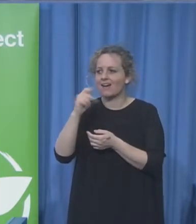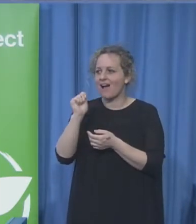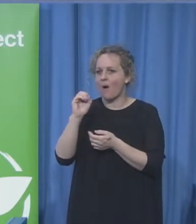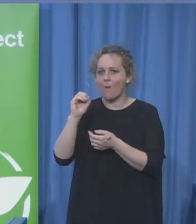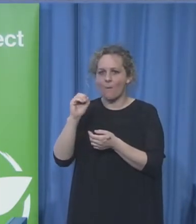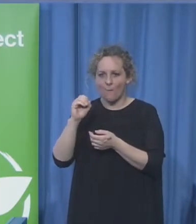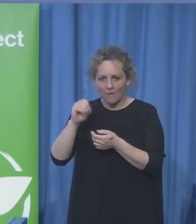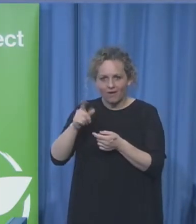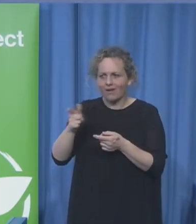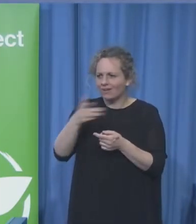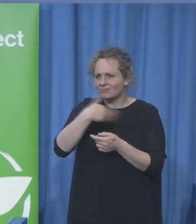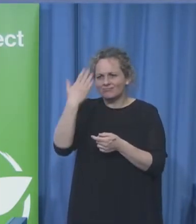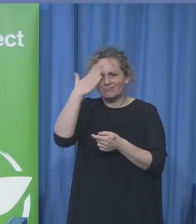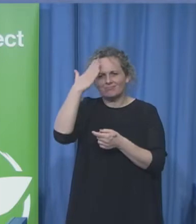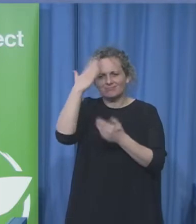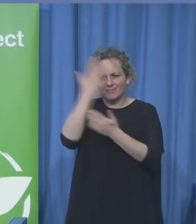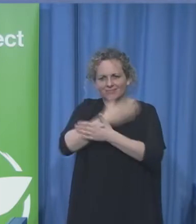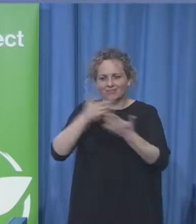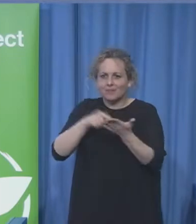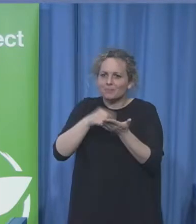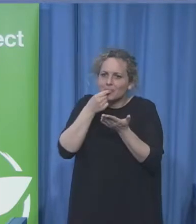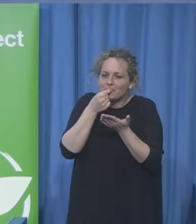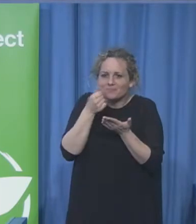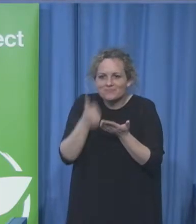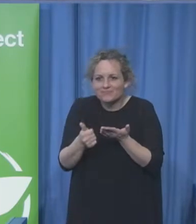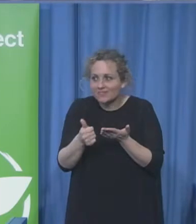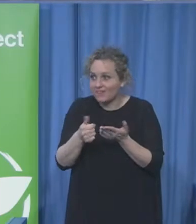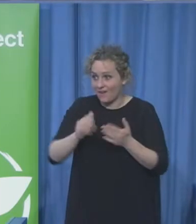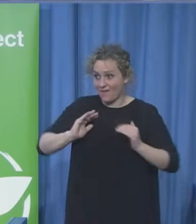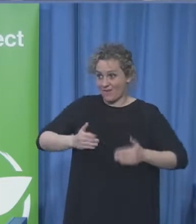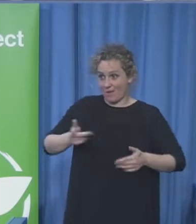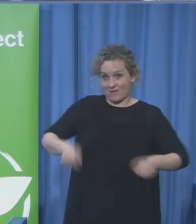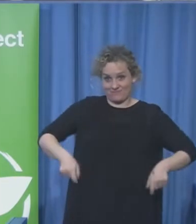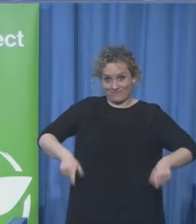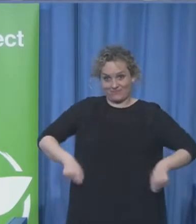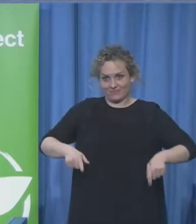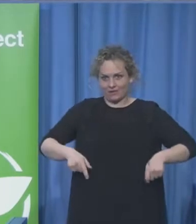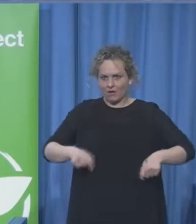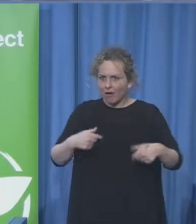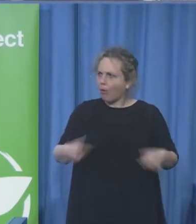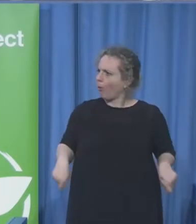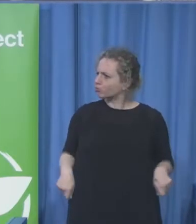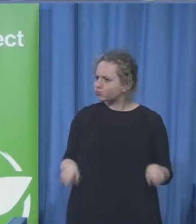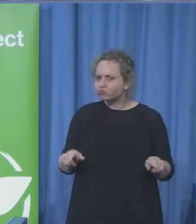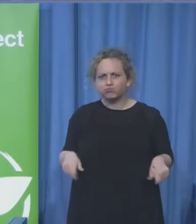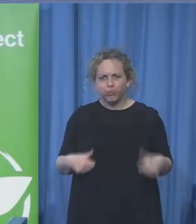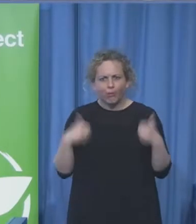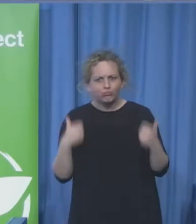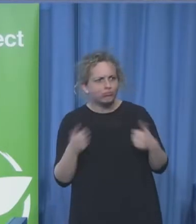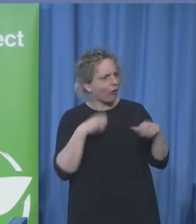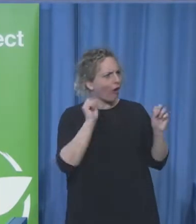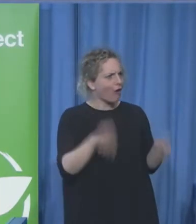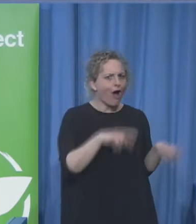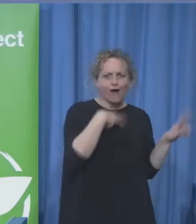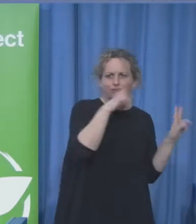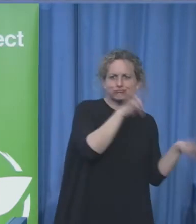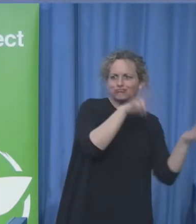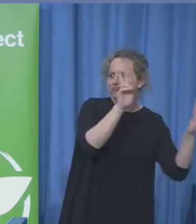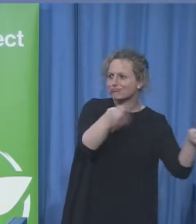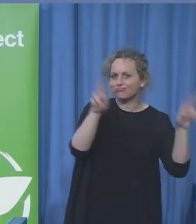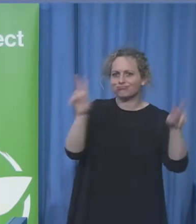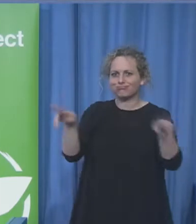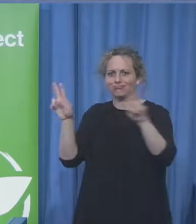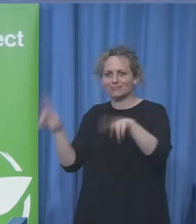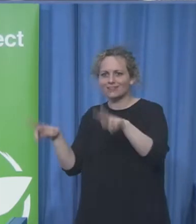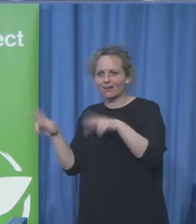It was cool because you could see what it looked like at the first stages and